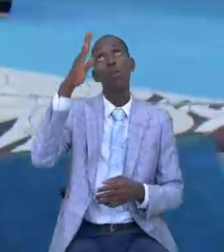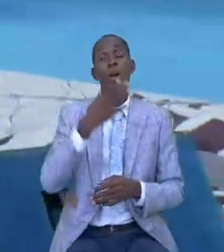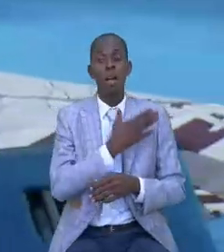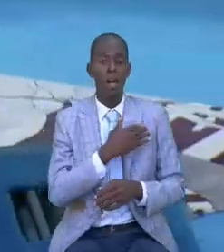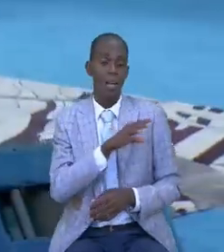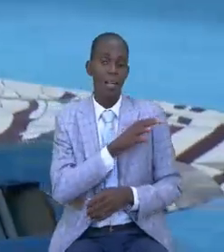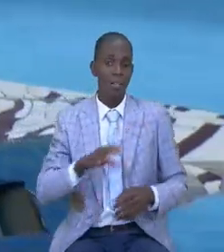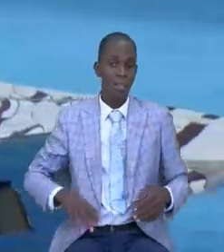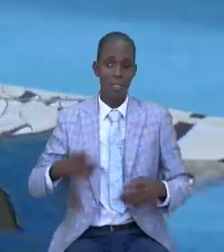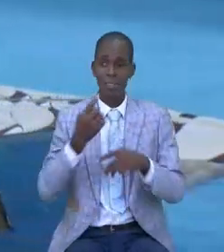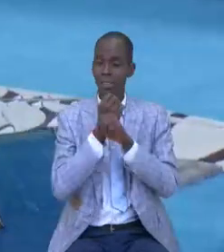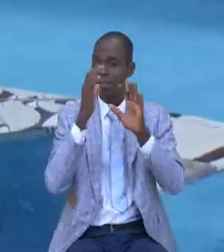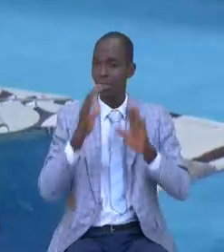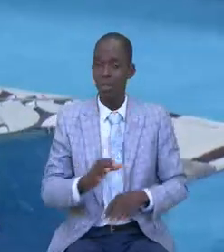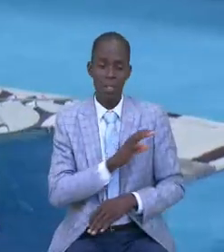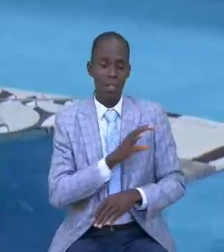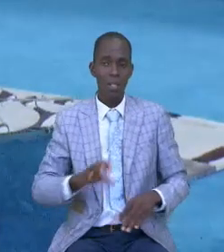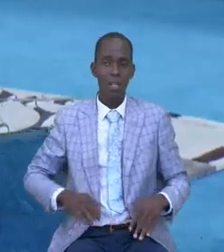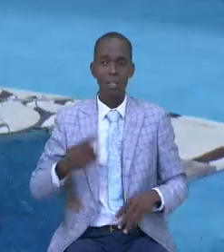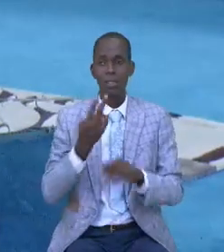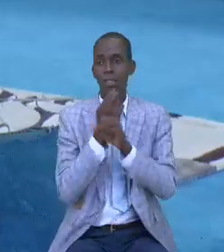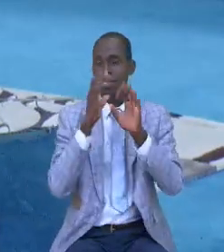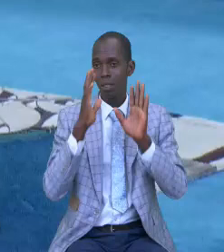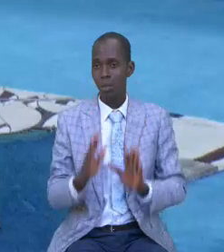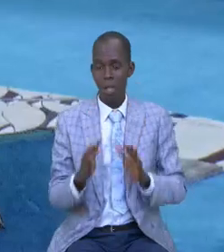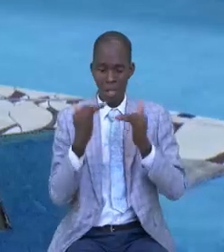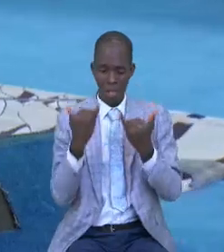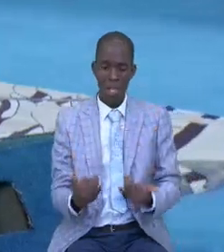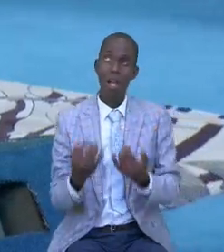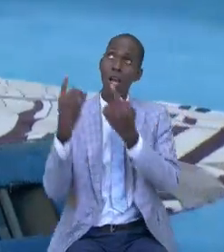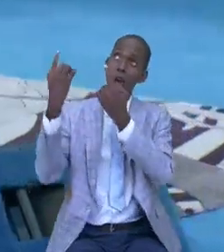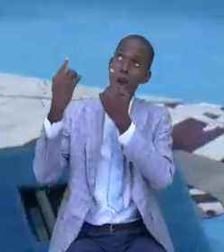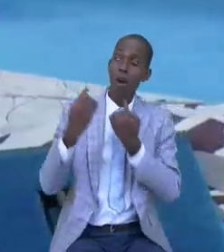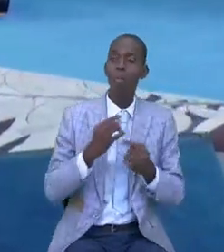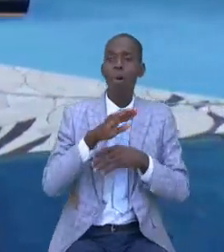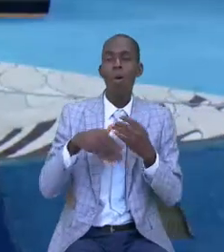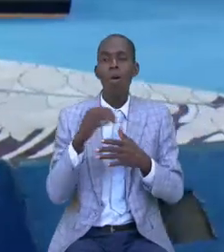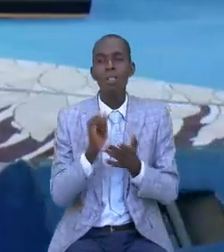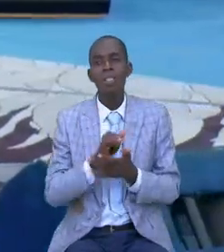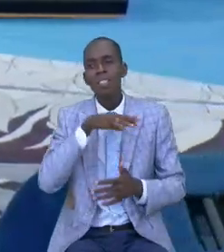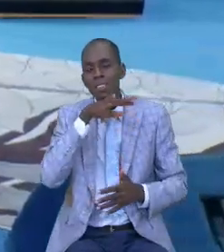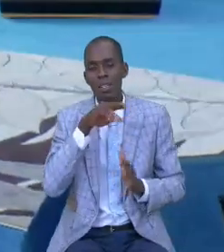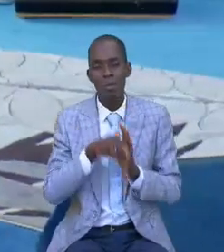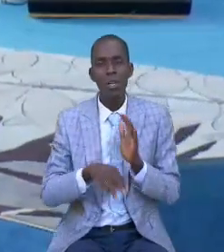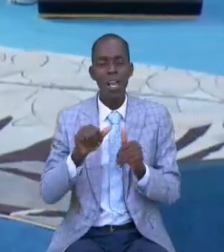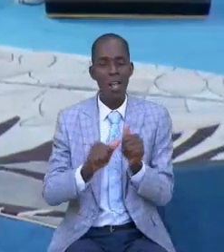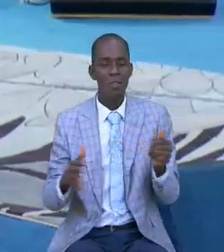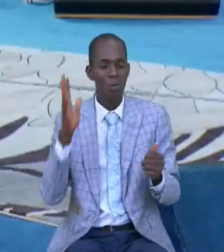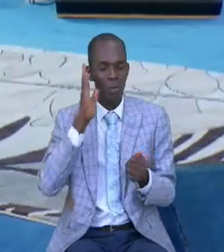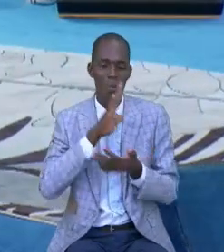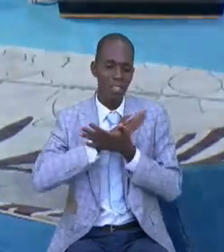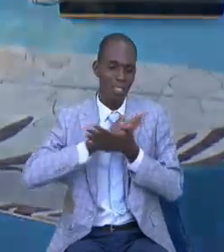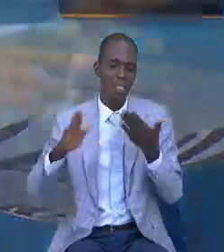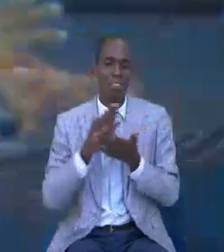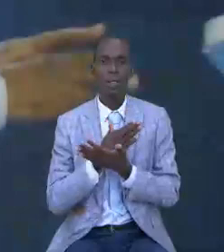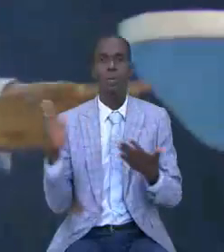Savior, Christ the Redeemer, he now comes, all that defilement, everything will be cleansed away.